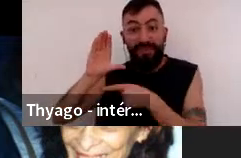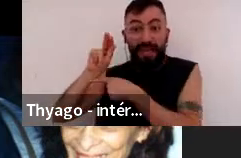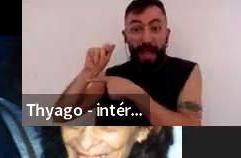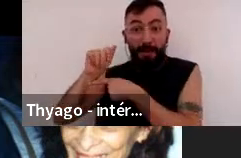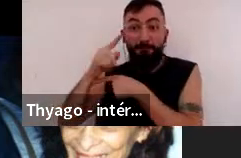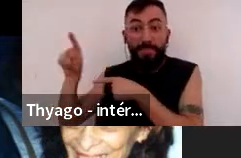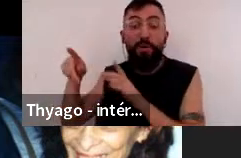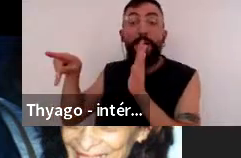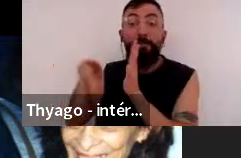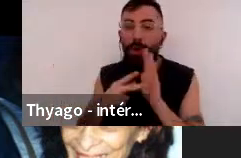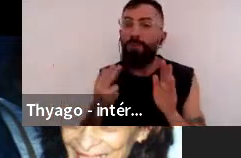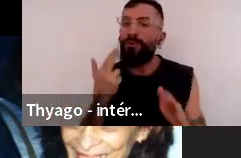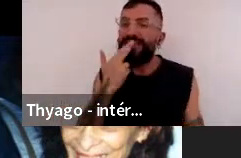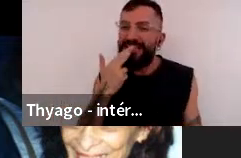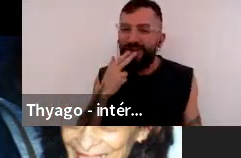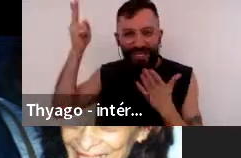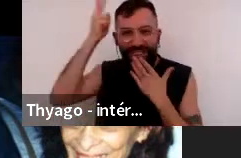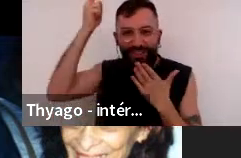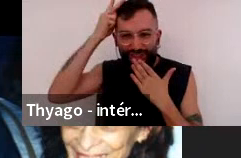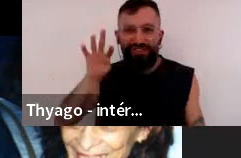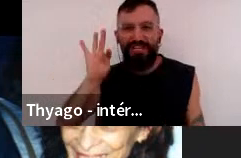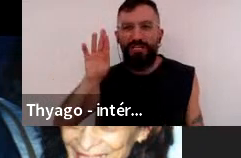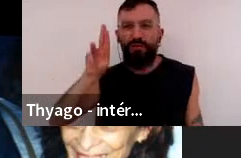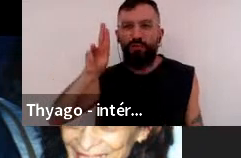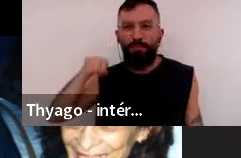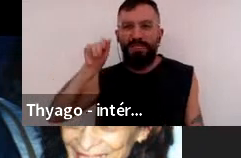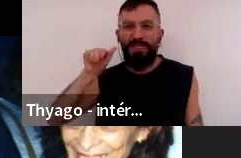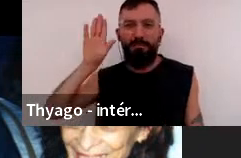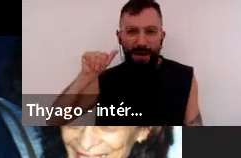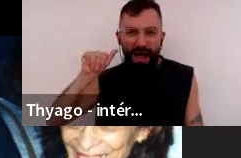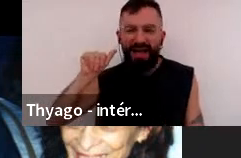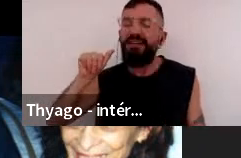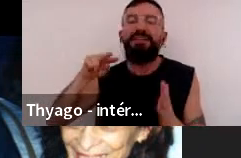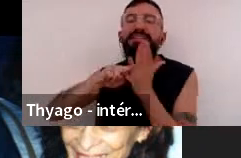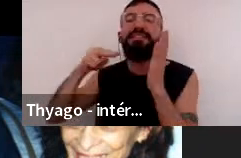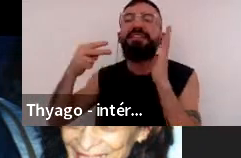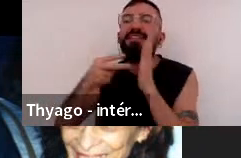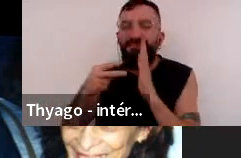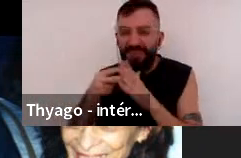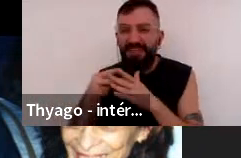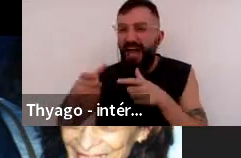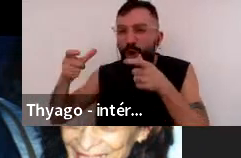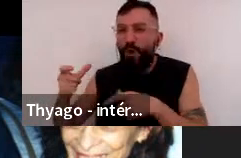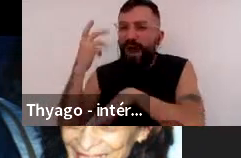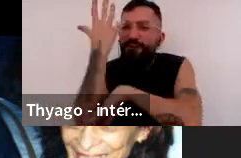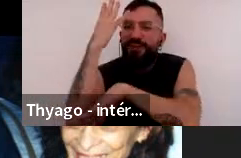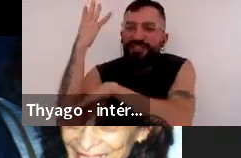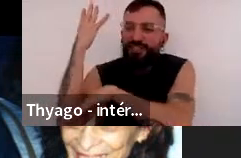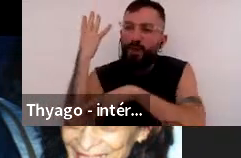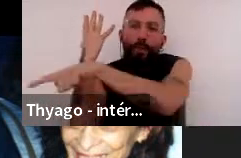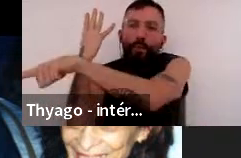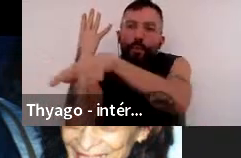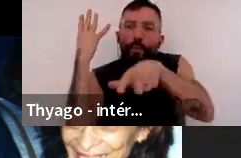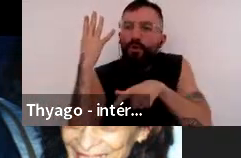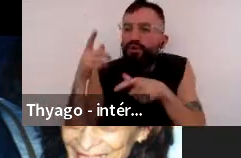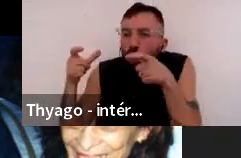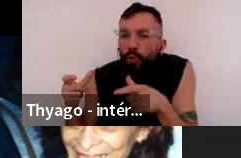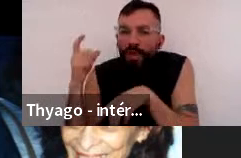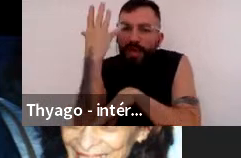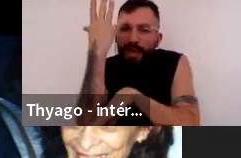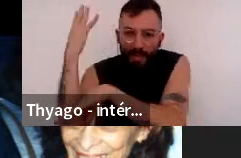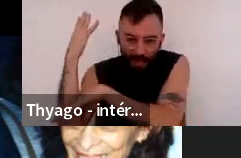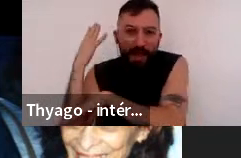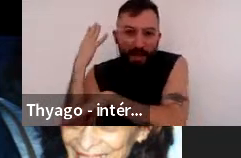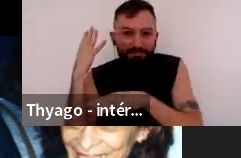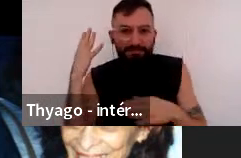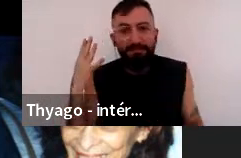Brazilian indigenous language, Tupinambá, and it means type of vegetation, literally round